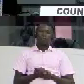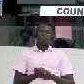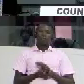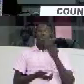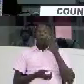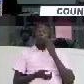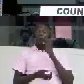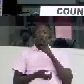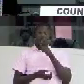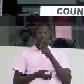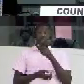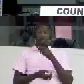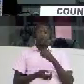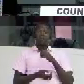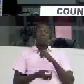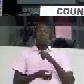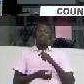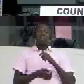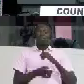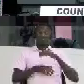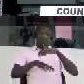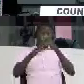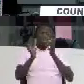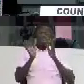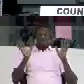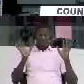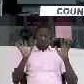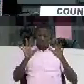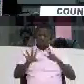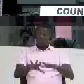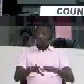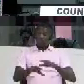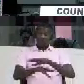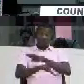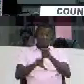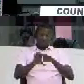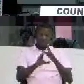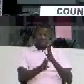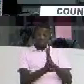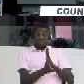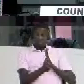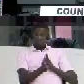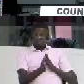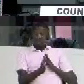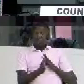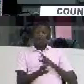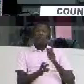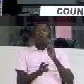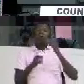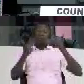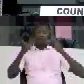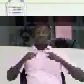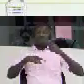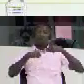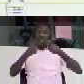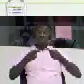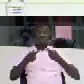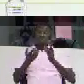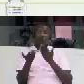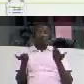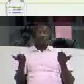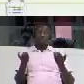called in, when the men fell in, what happened next? léegi nag biñ dajaloo noonu lan a xewaat gannaaw